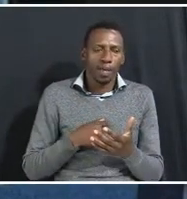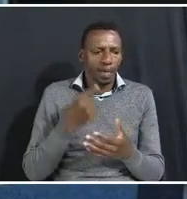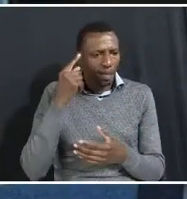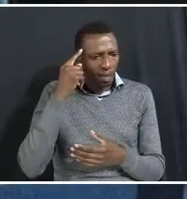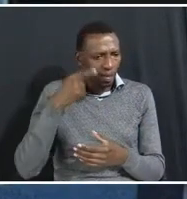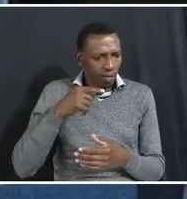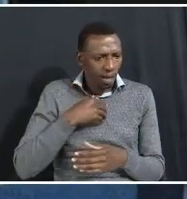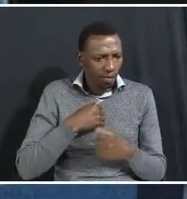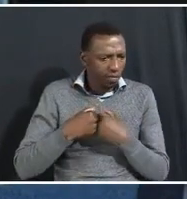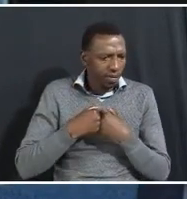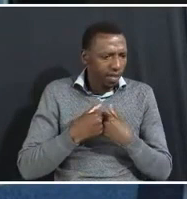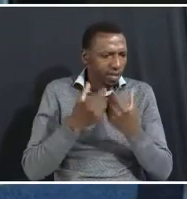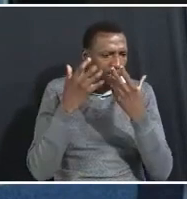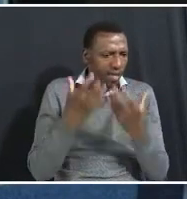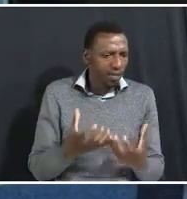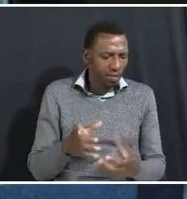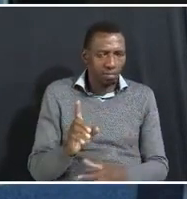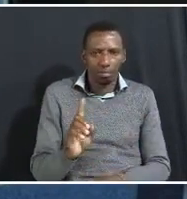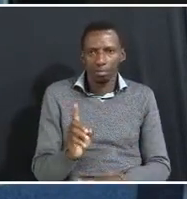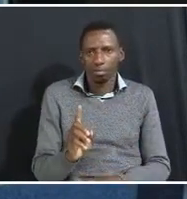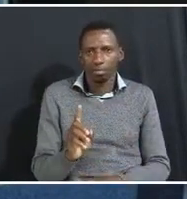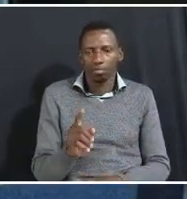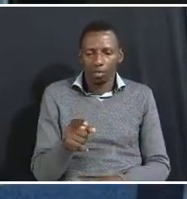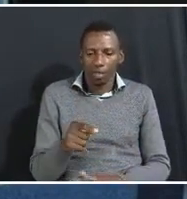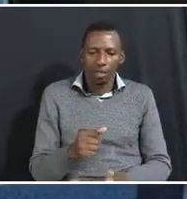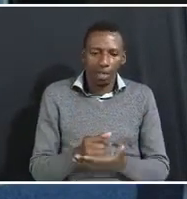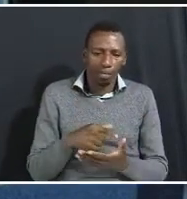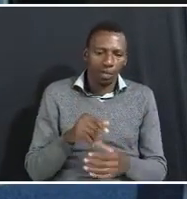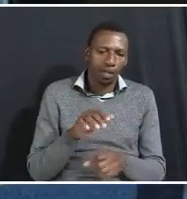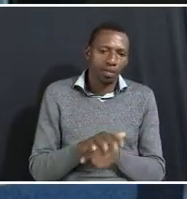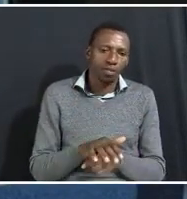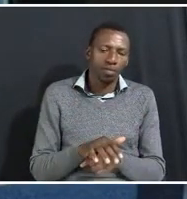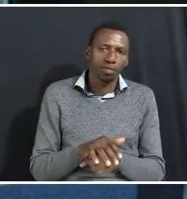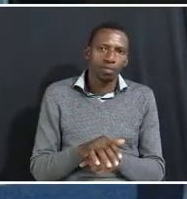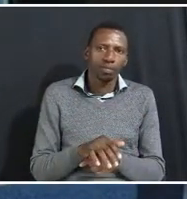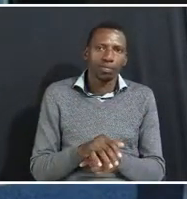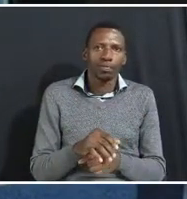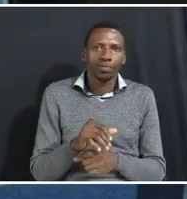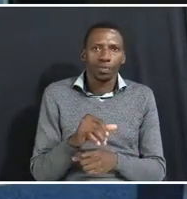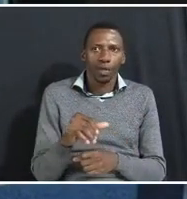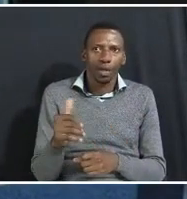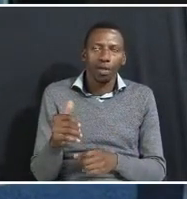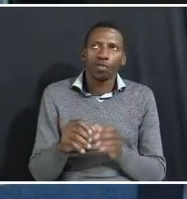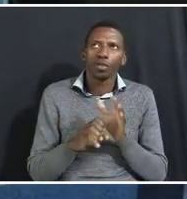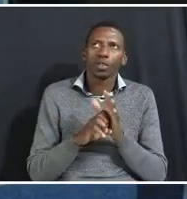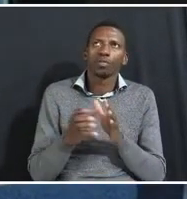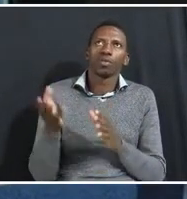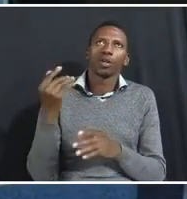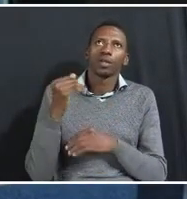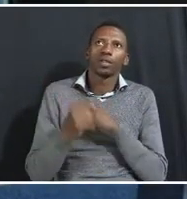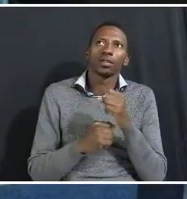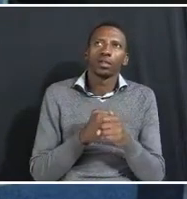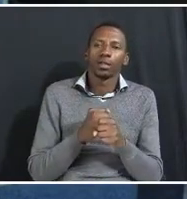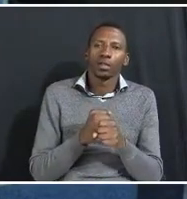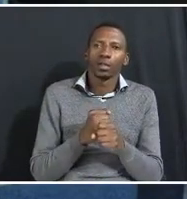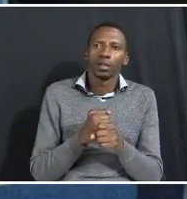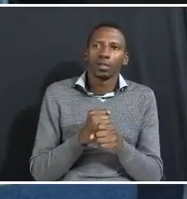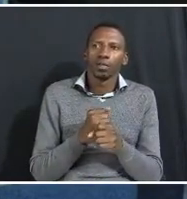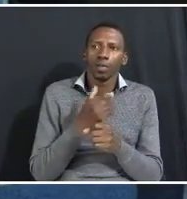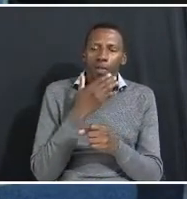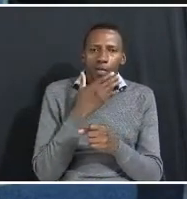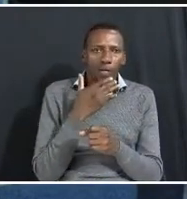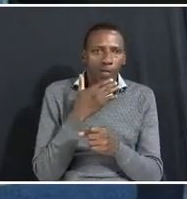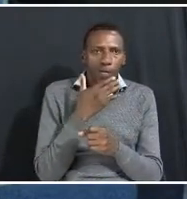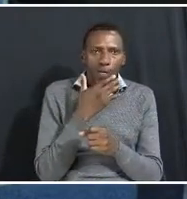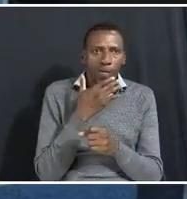of, we have challenges, but that keeps us going. An example of last year, we got somebody who gave us,